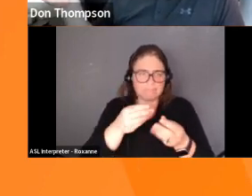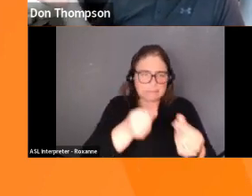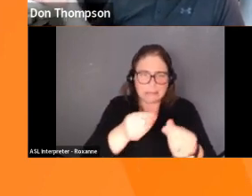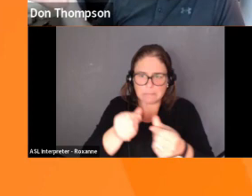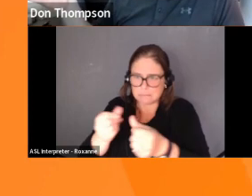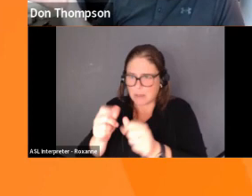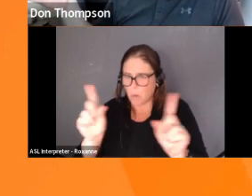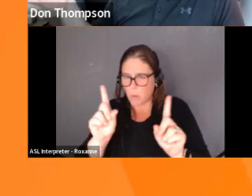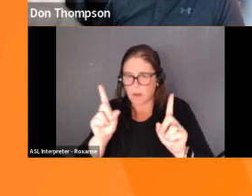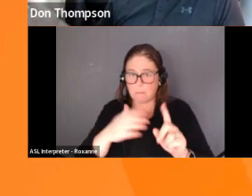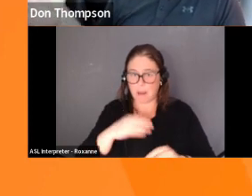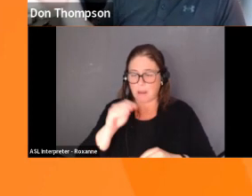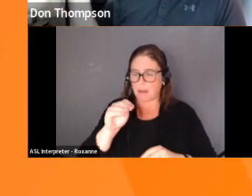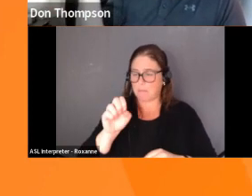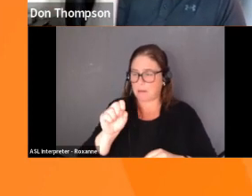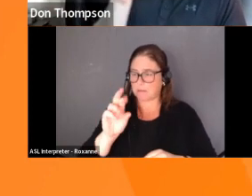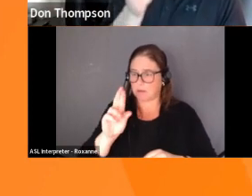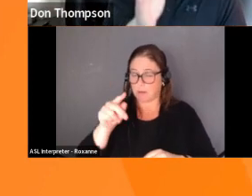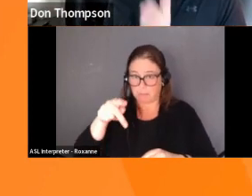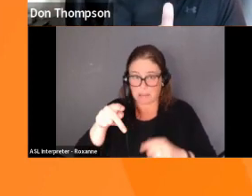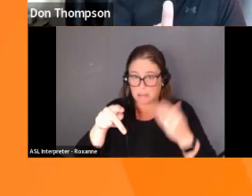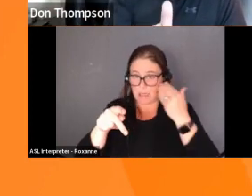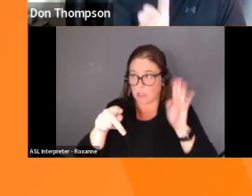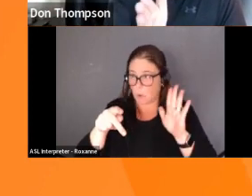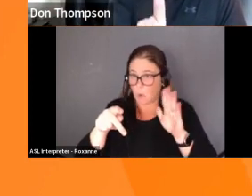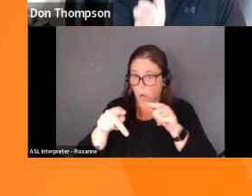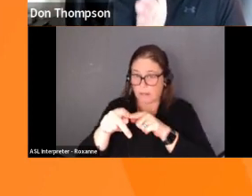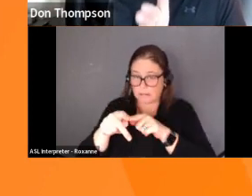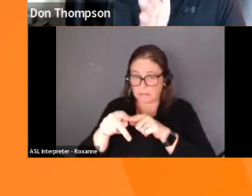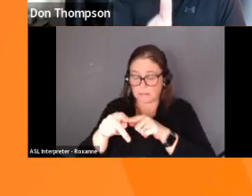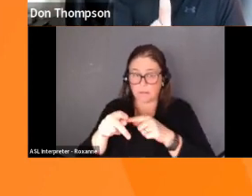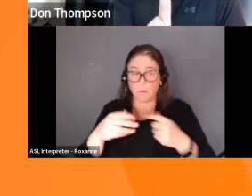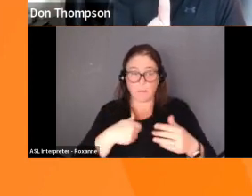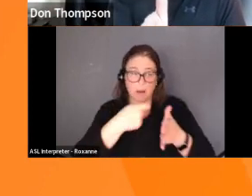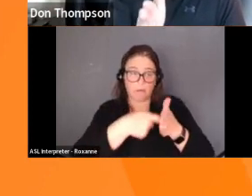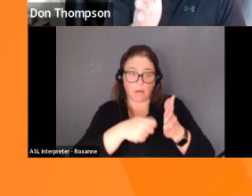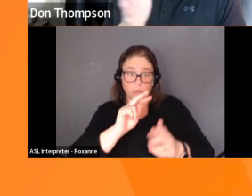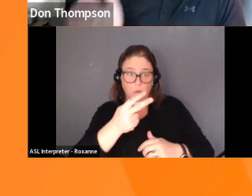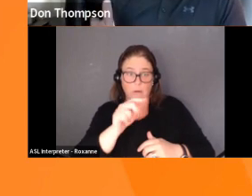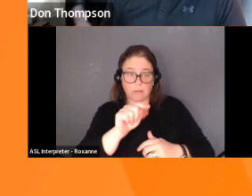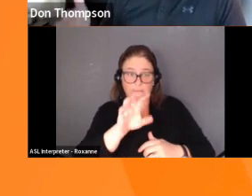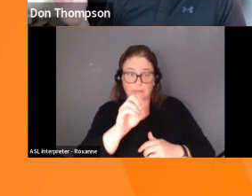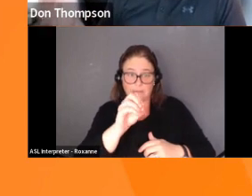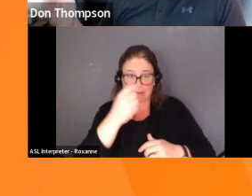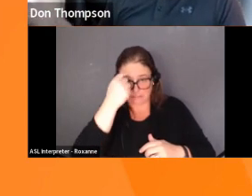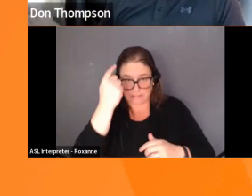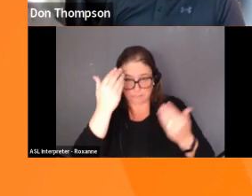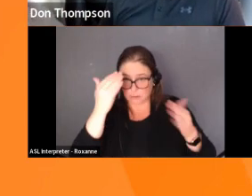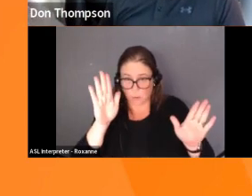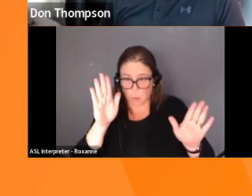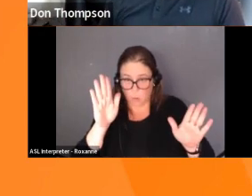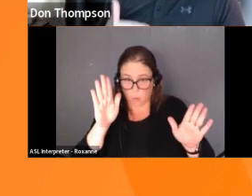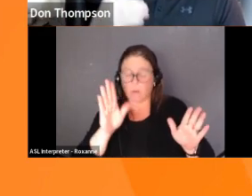$25 MSRP to my cost of $2.50, we're going to have a bad